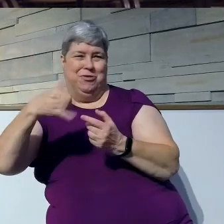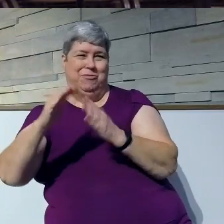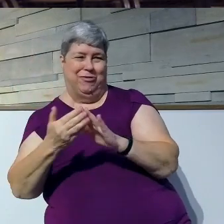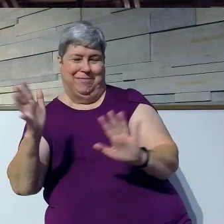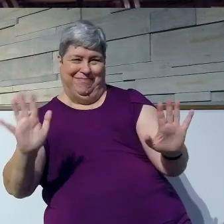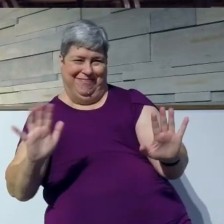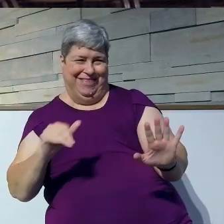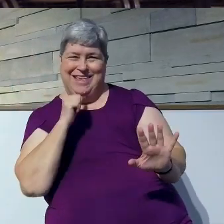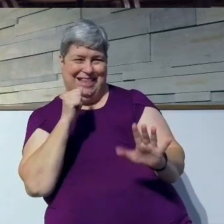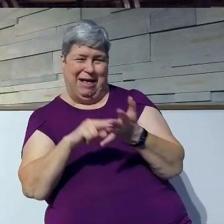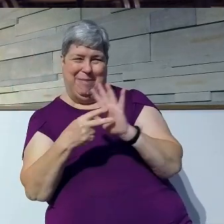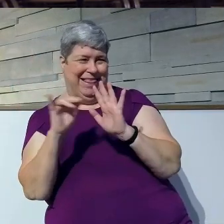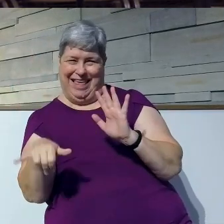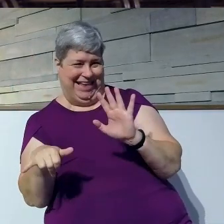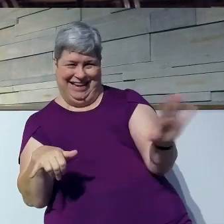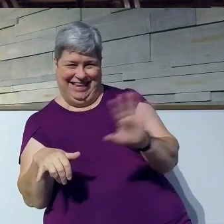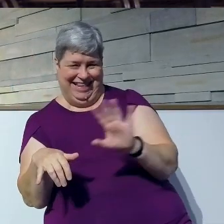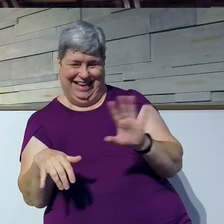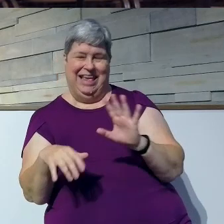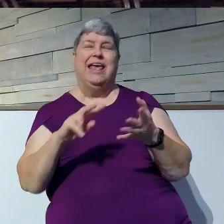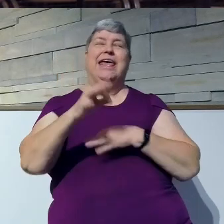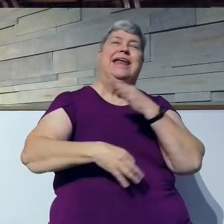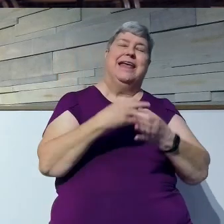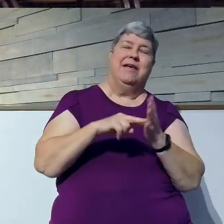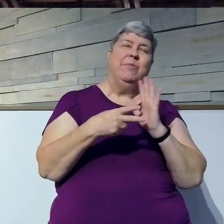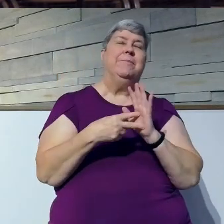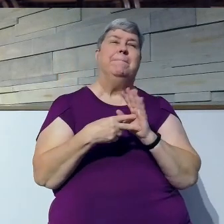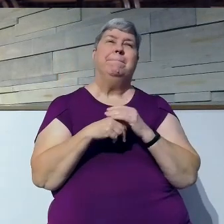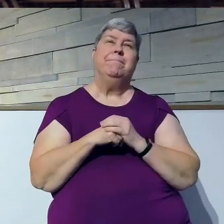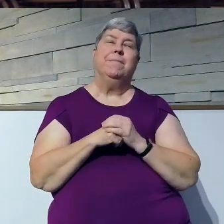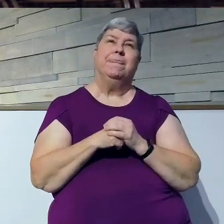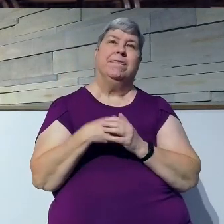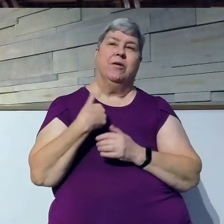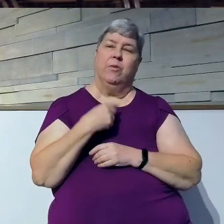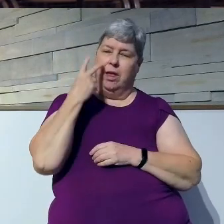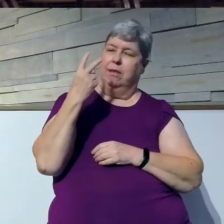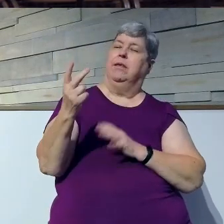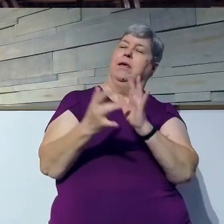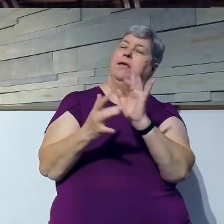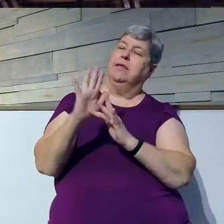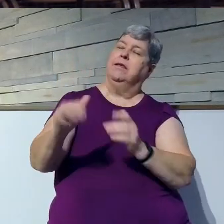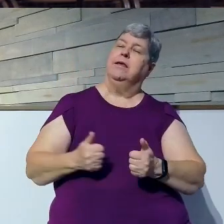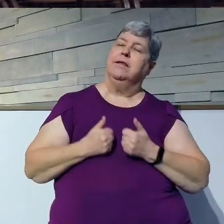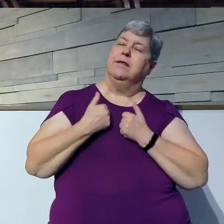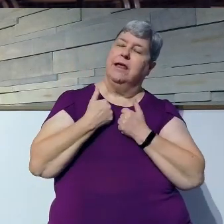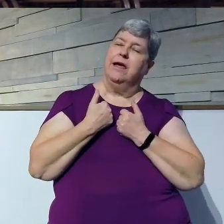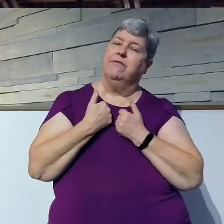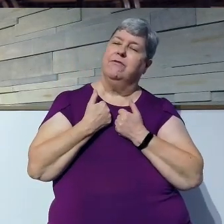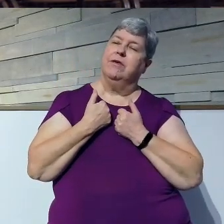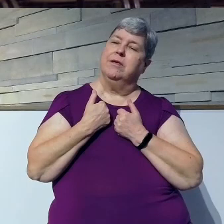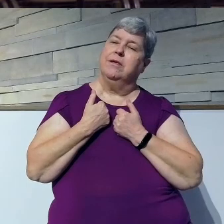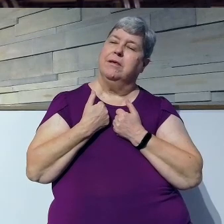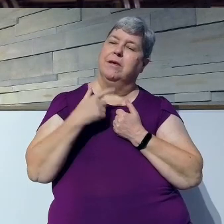right? No, that's not what we're to do. What it means is that we're to look at Jesus in his life and we are